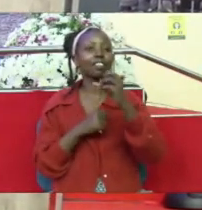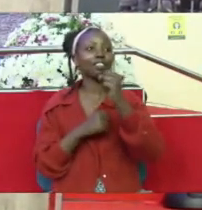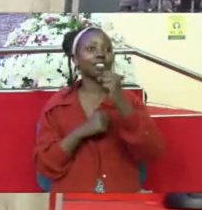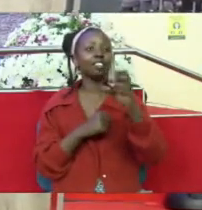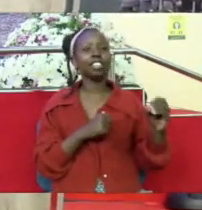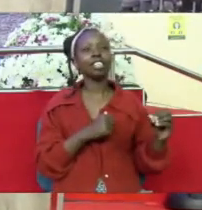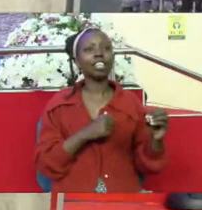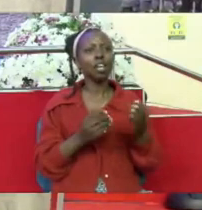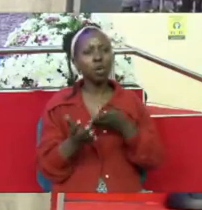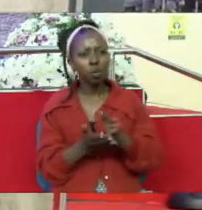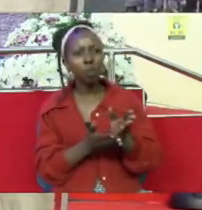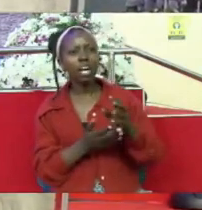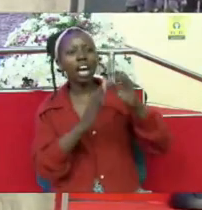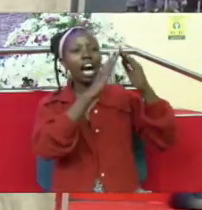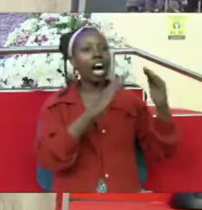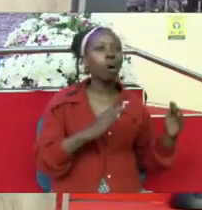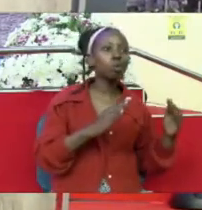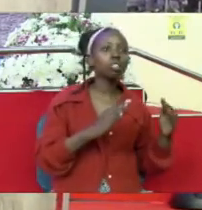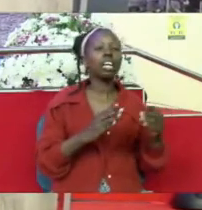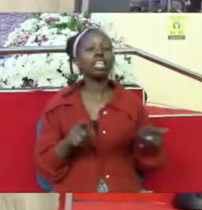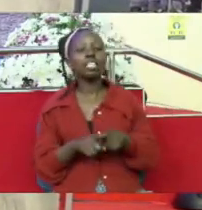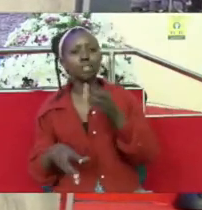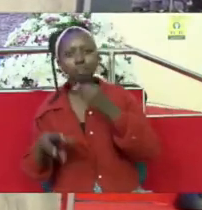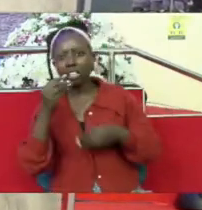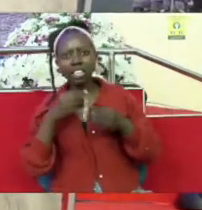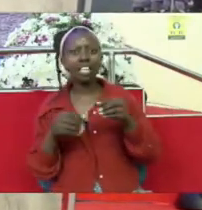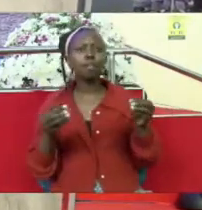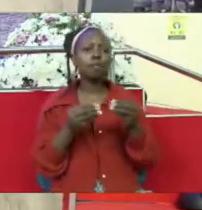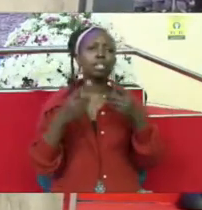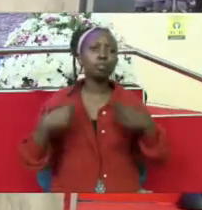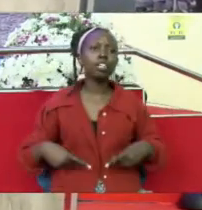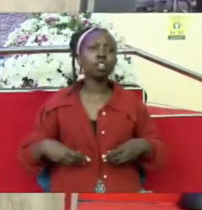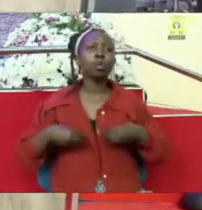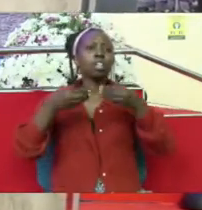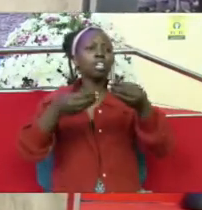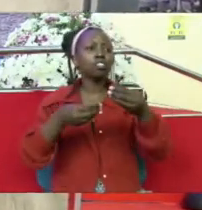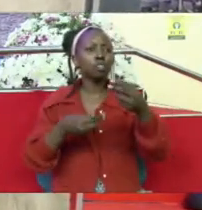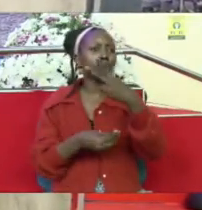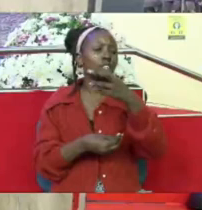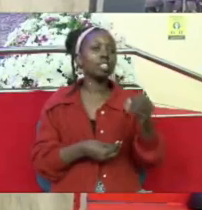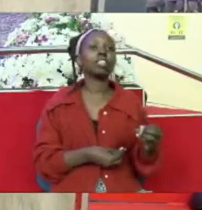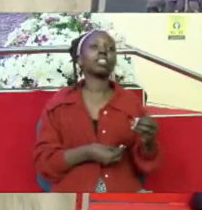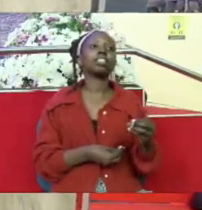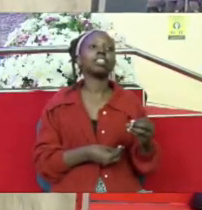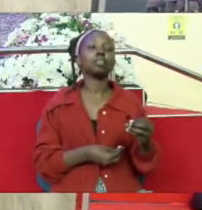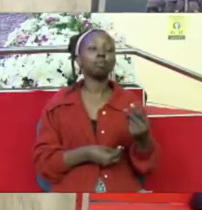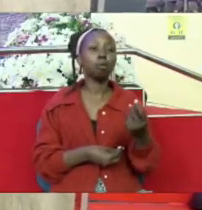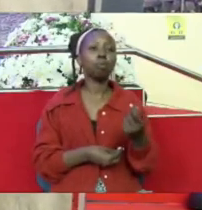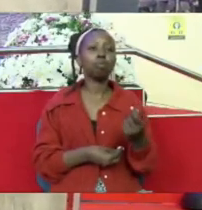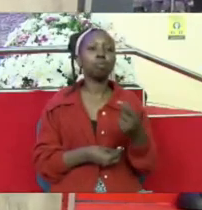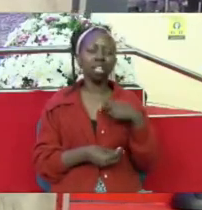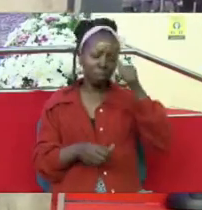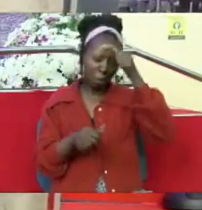ukutane na mtu umpatie 20 shillings. And you give somebody 20 shillings. 20. Really? I say. I still remember those people. Nakumbuka watu wale.